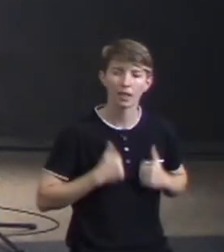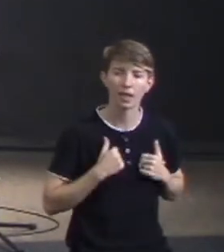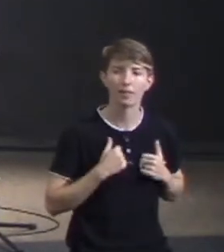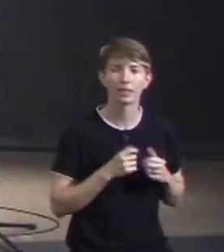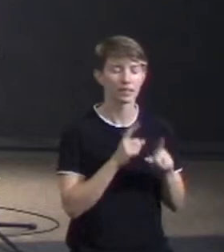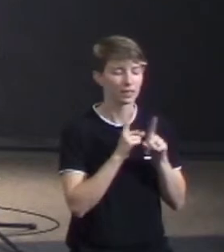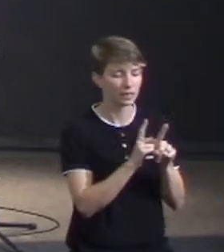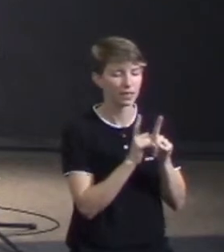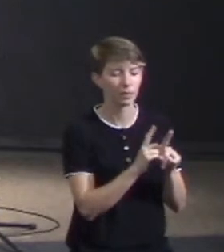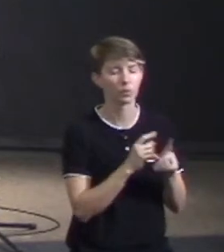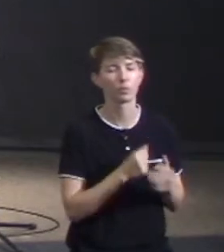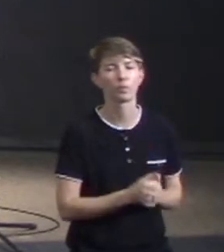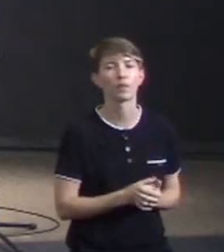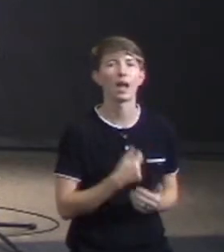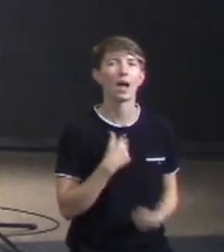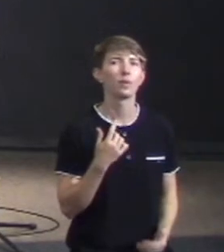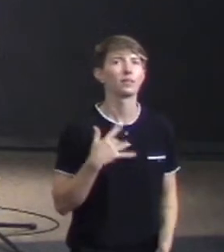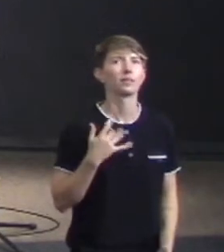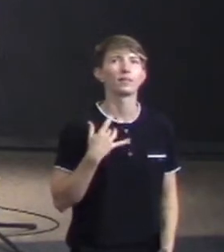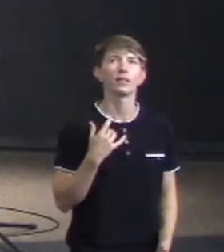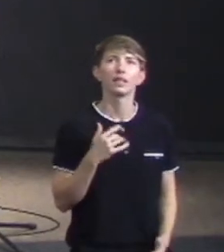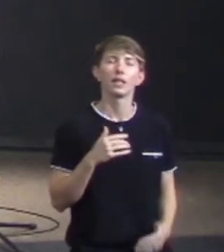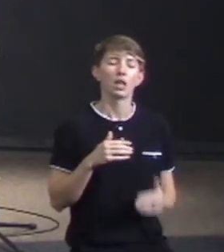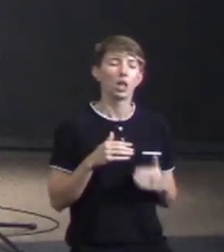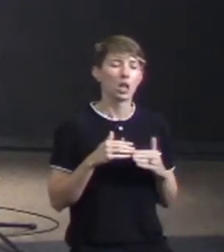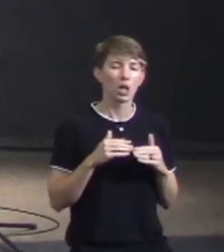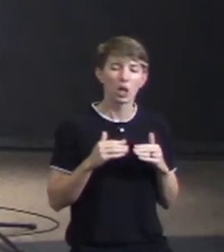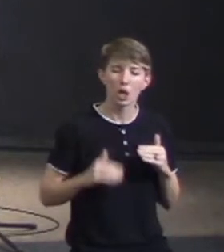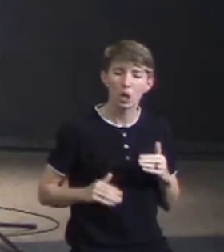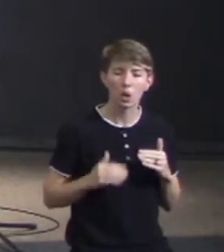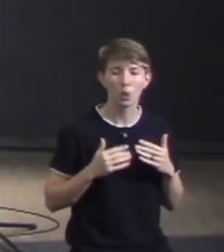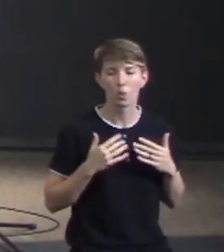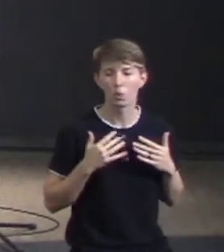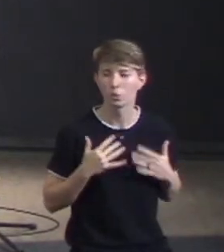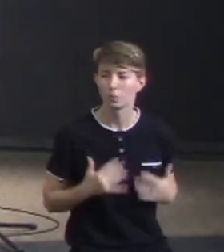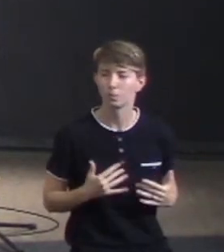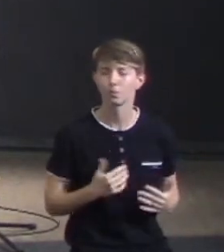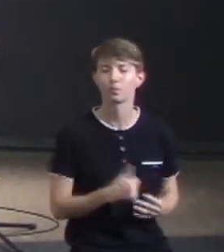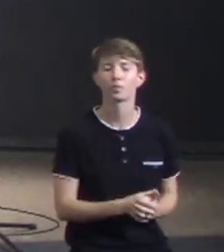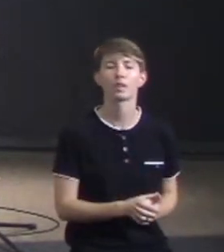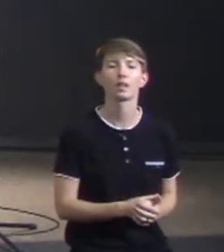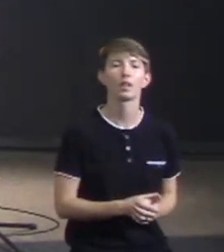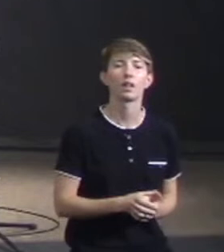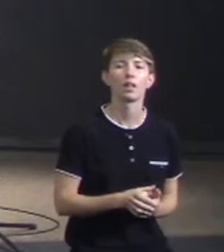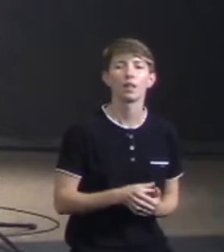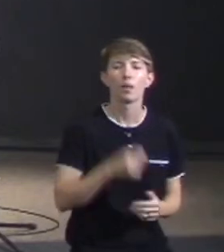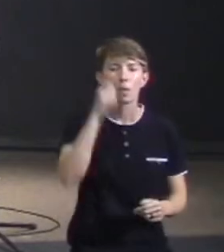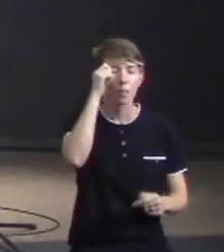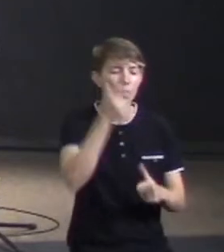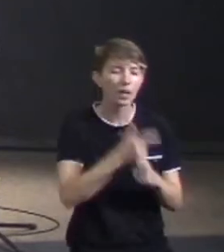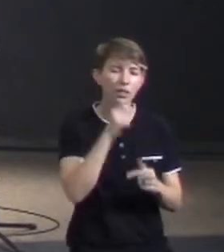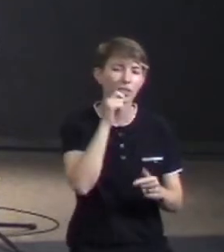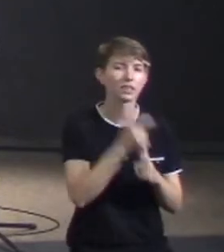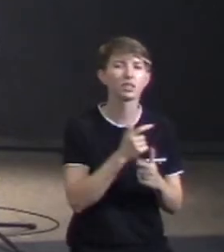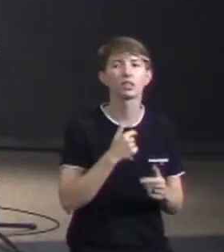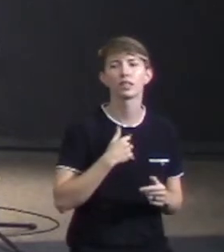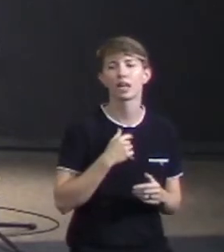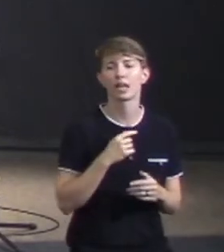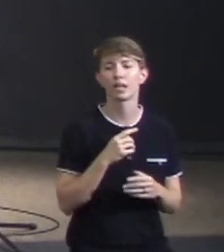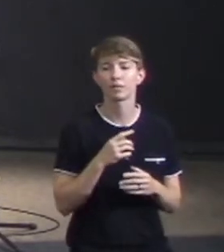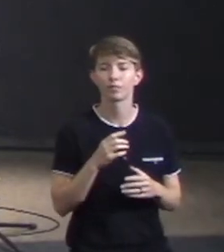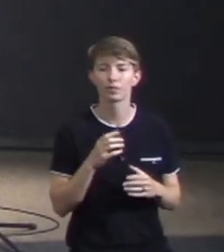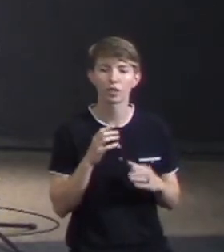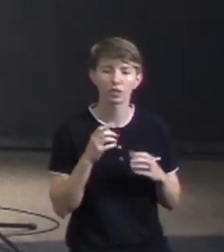feeling really low. The brothers that I talked to, the sisters that I talked to, you know what I'm talking about because you saw me